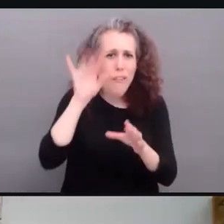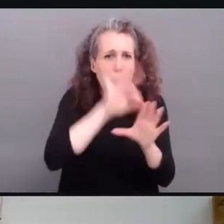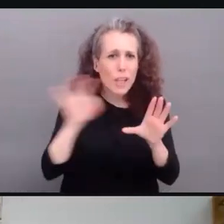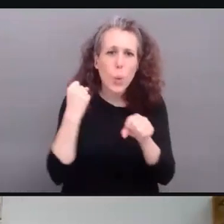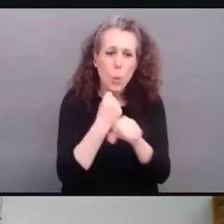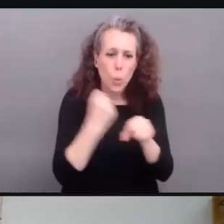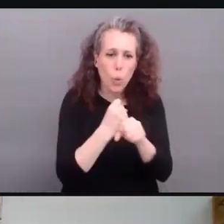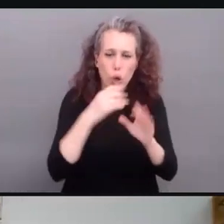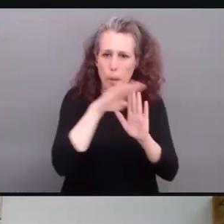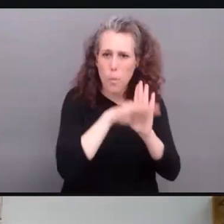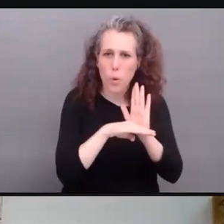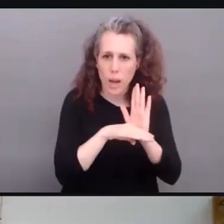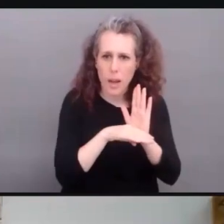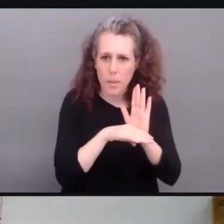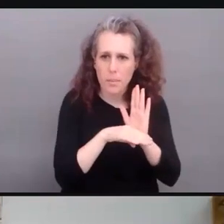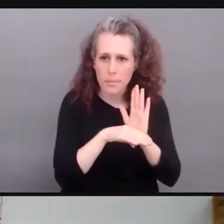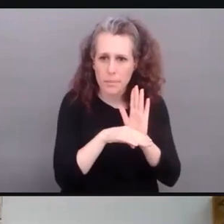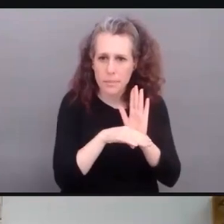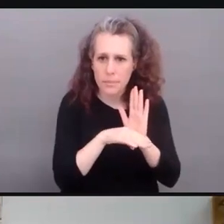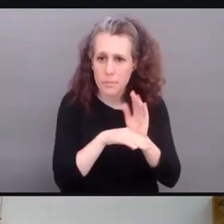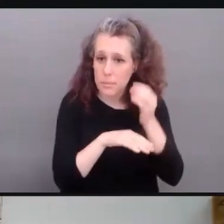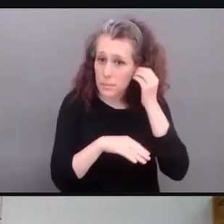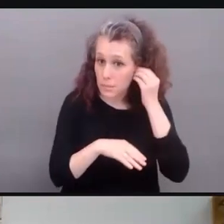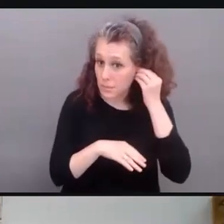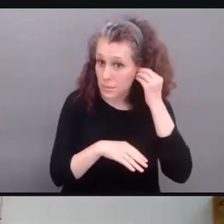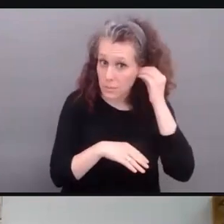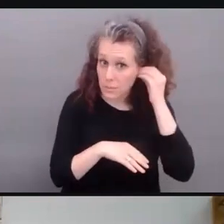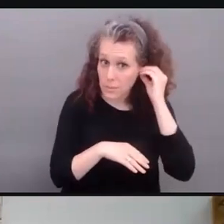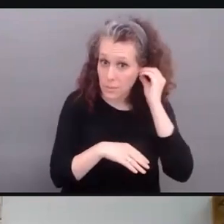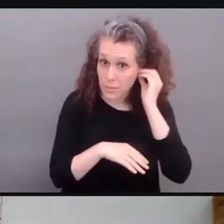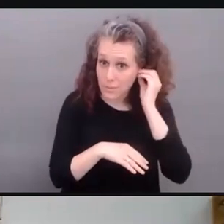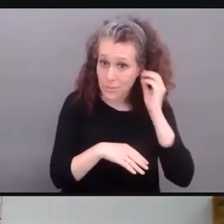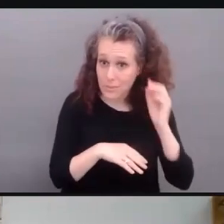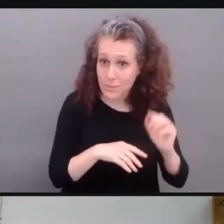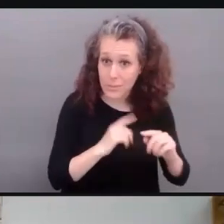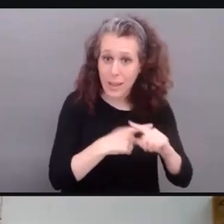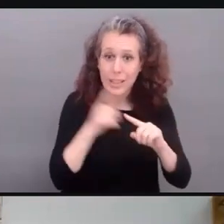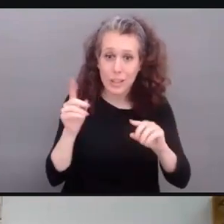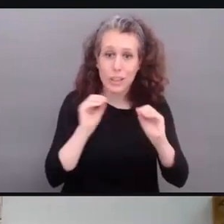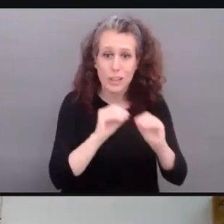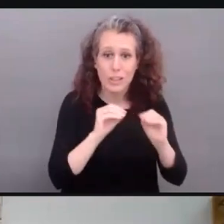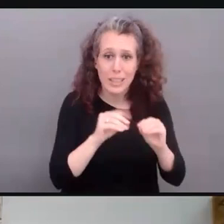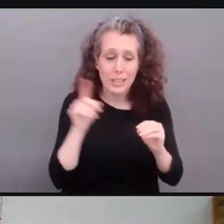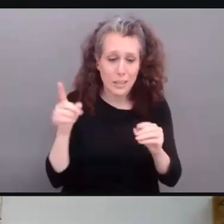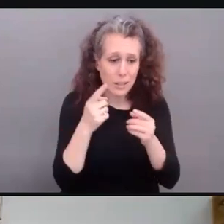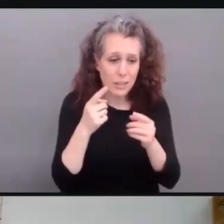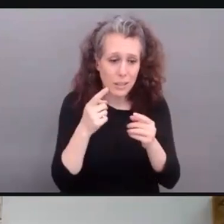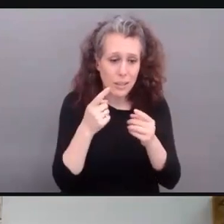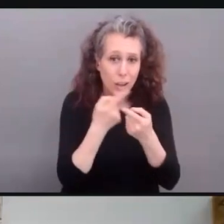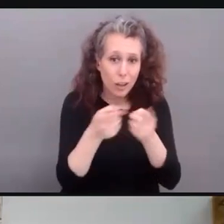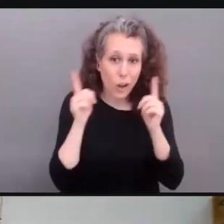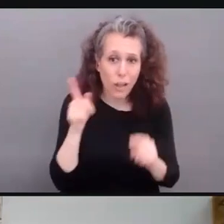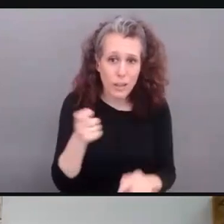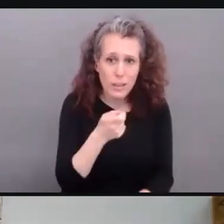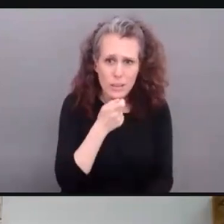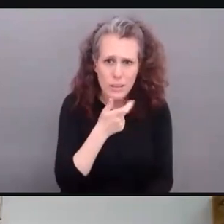All. She's principal of Fionnuala Rogerson Architects and also teaches at the Architectural Professional Practice Diploma course